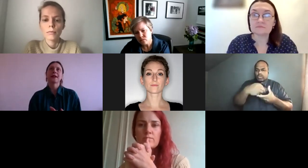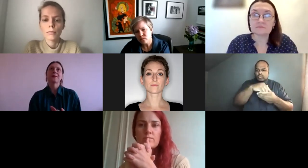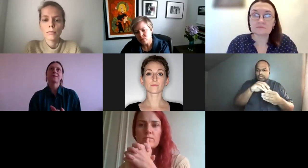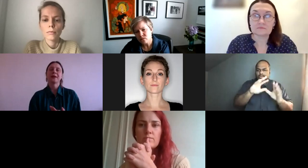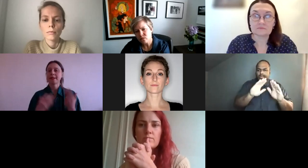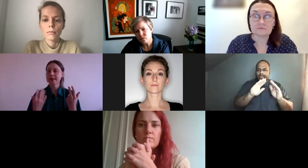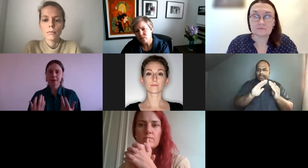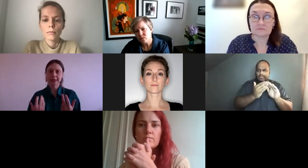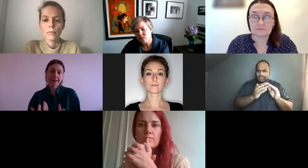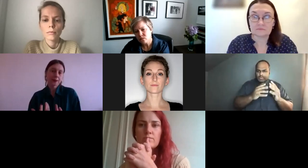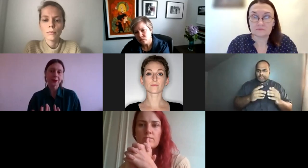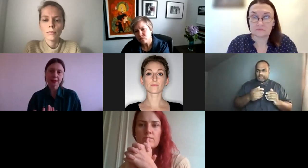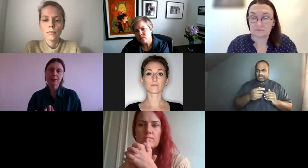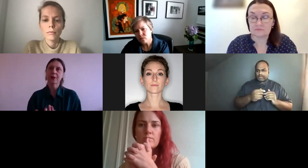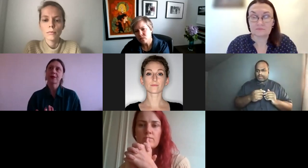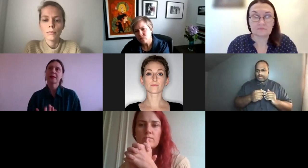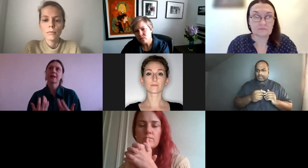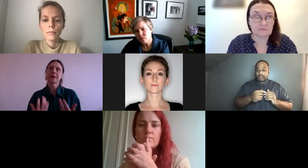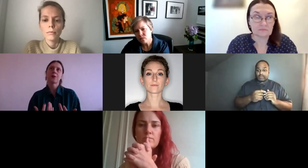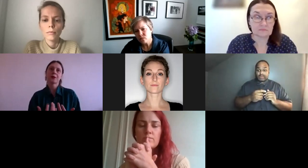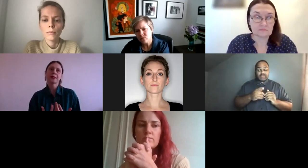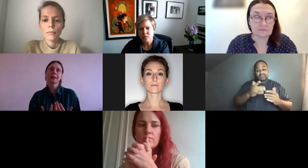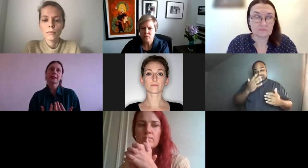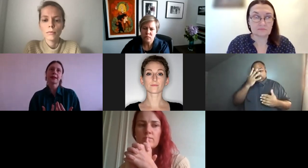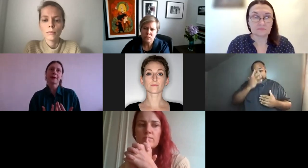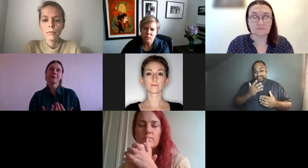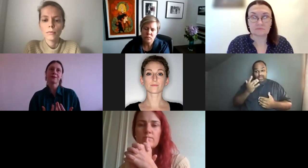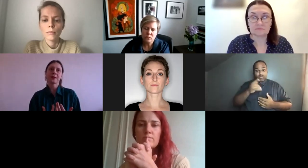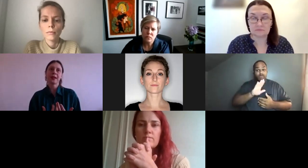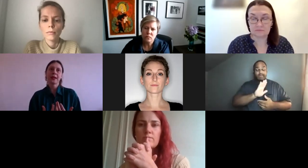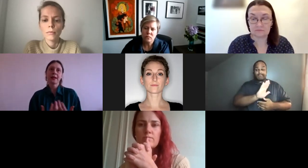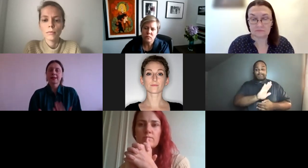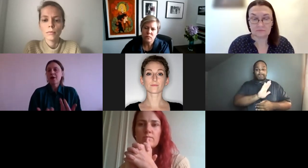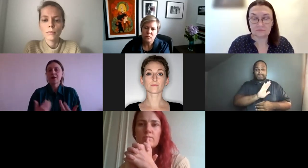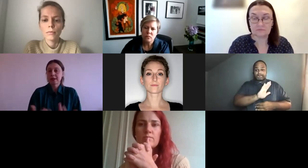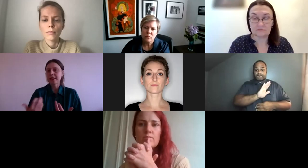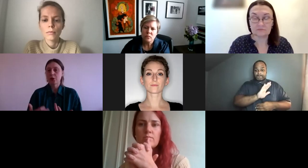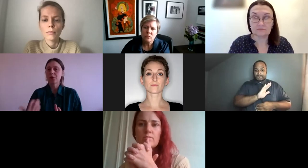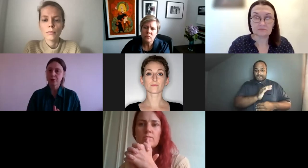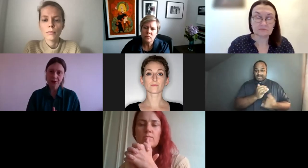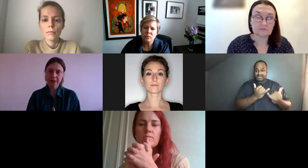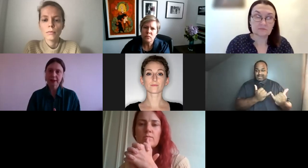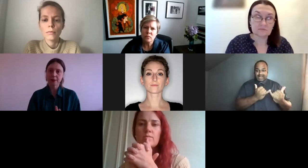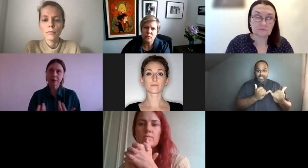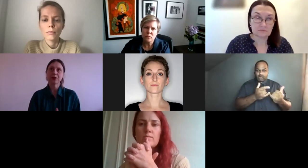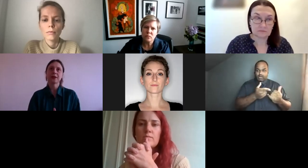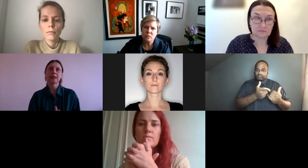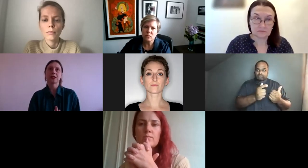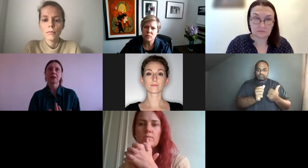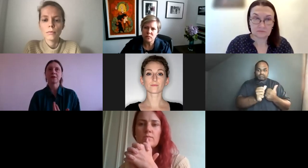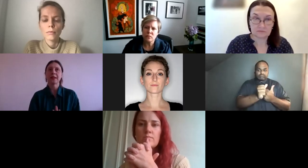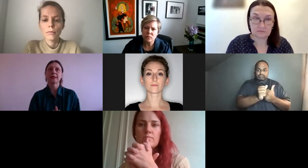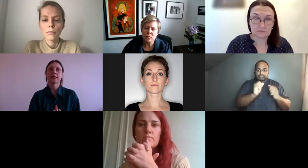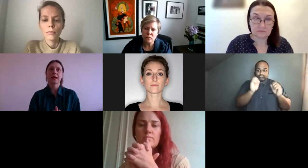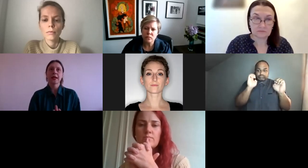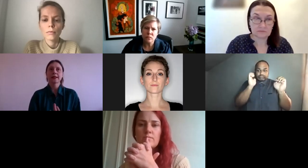And it is a pity because this person is now in the state of emergency, and